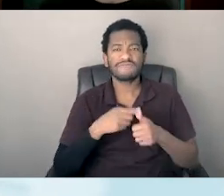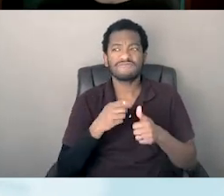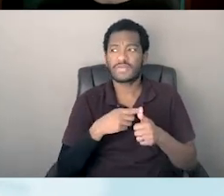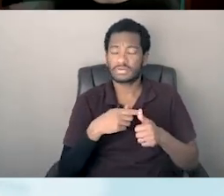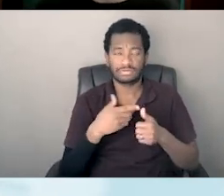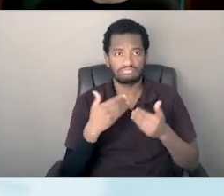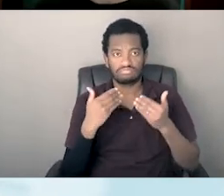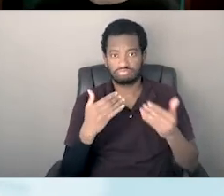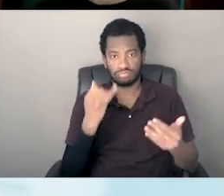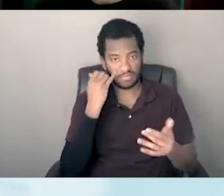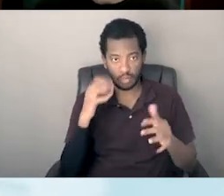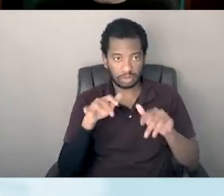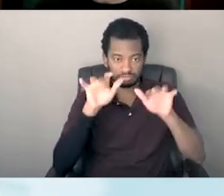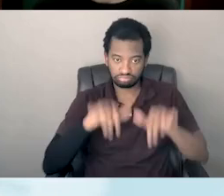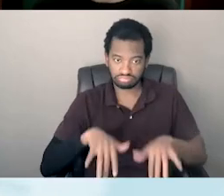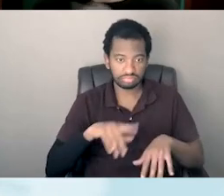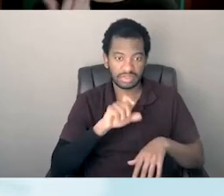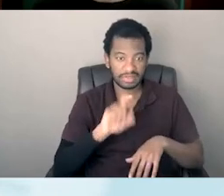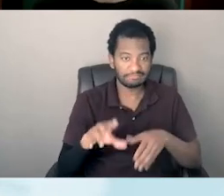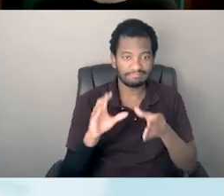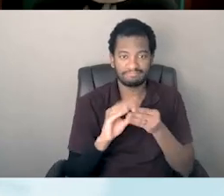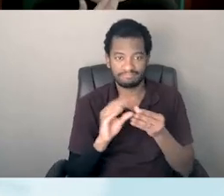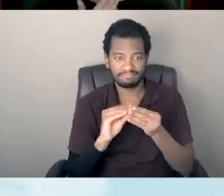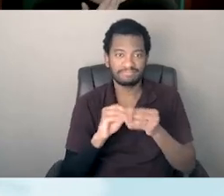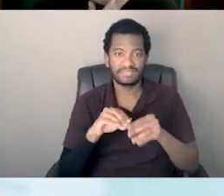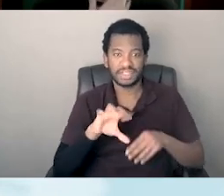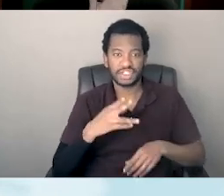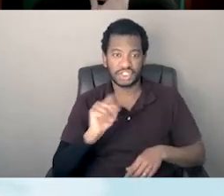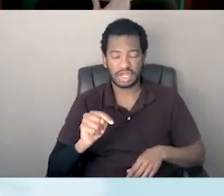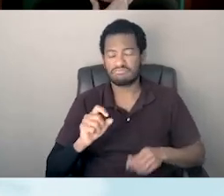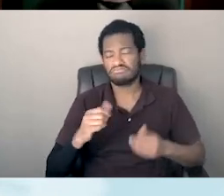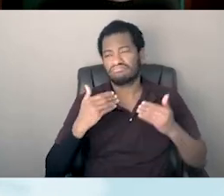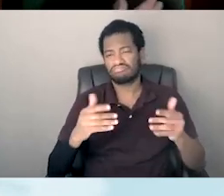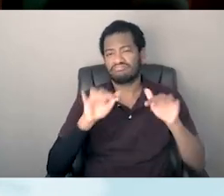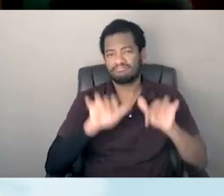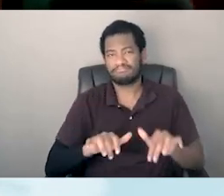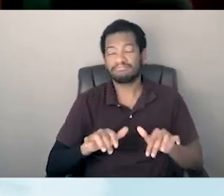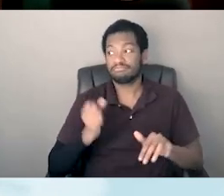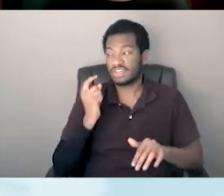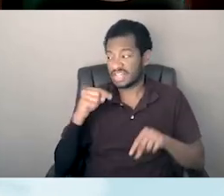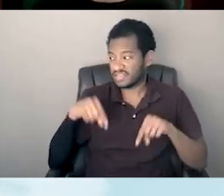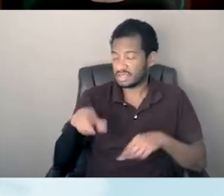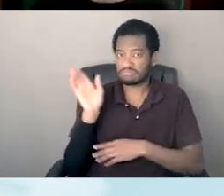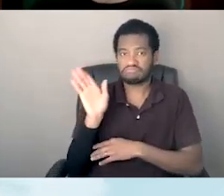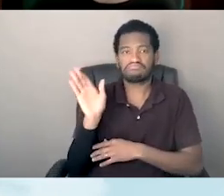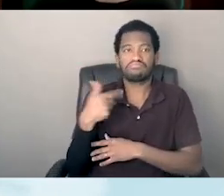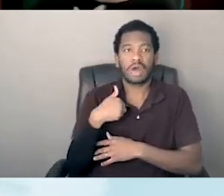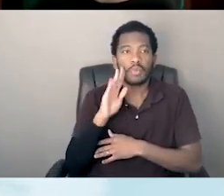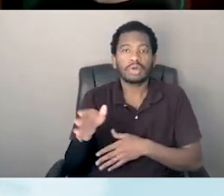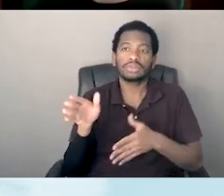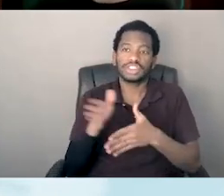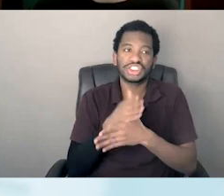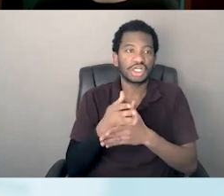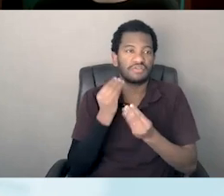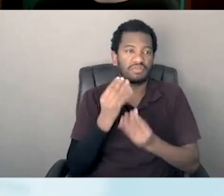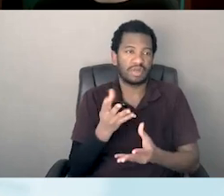and put questions in the Q&A section. Even though a lot of this is me sharing information about what's in the toolkit, we